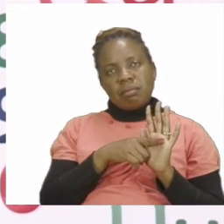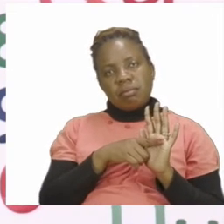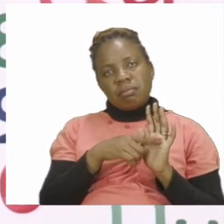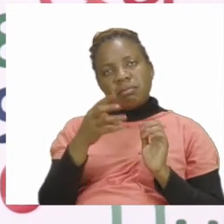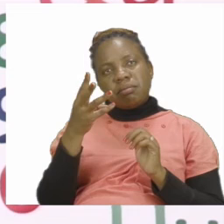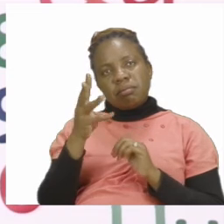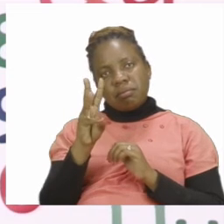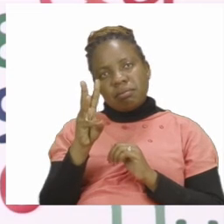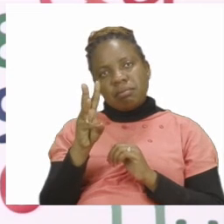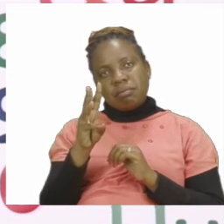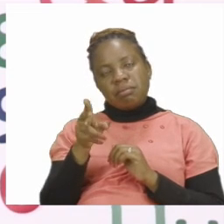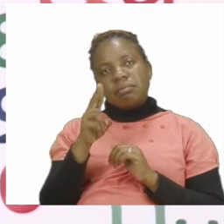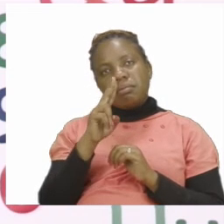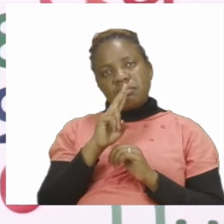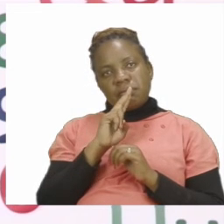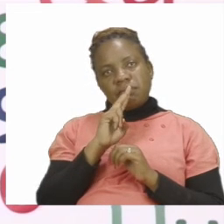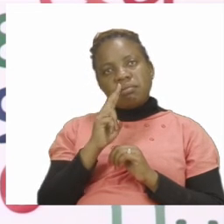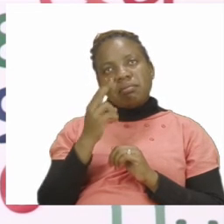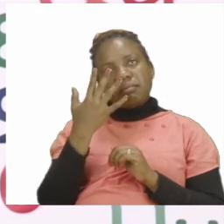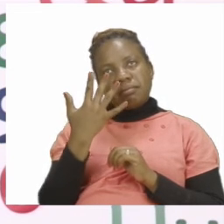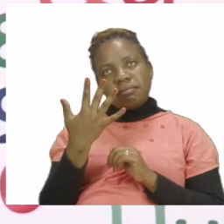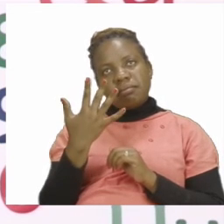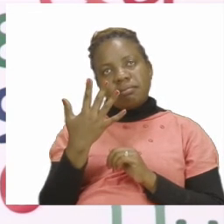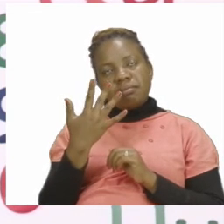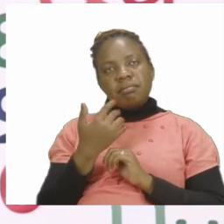6 equals 5.